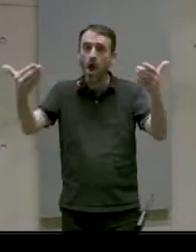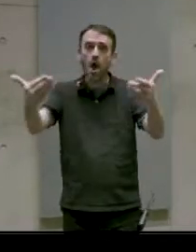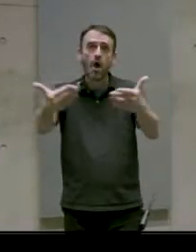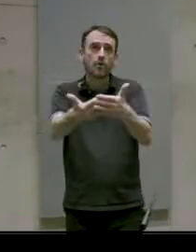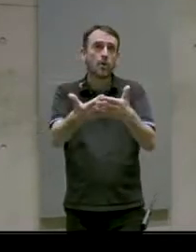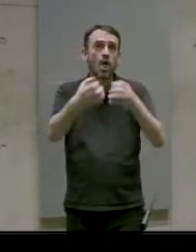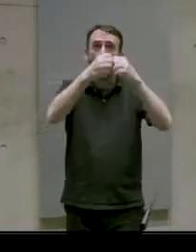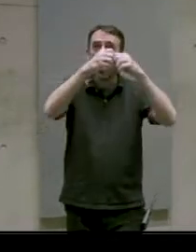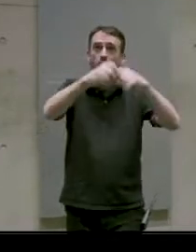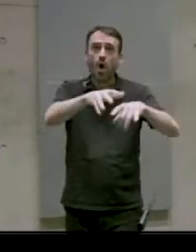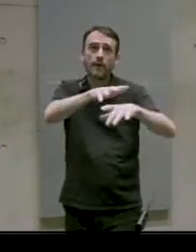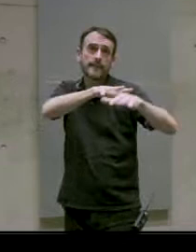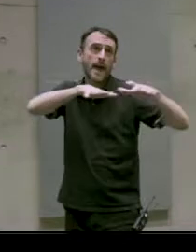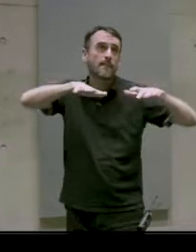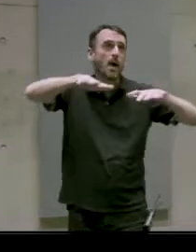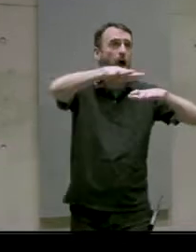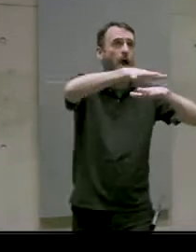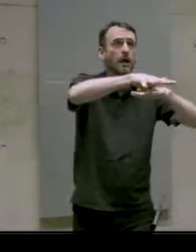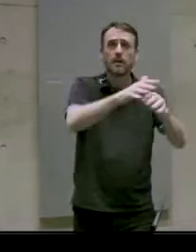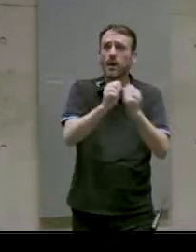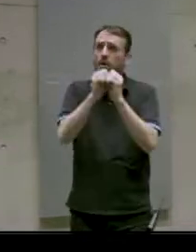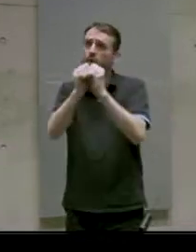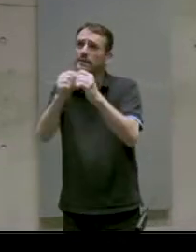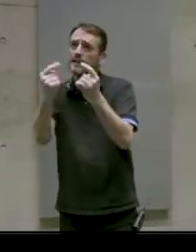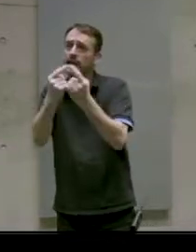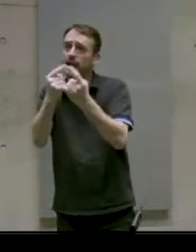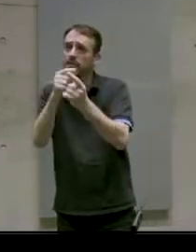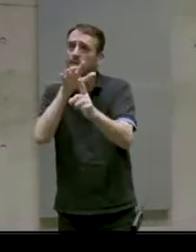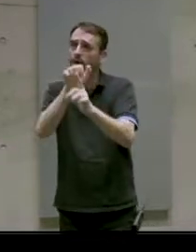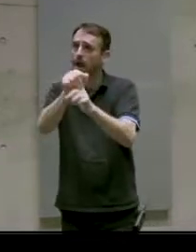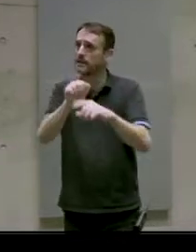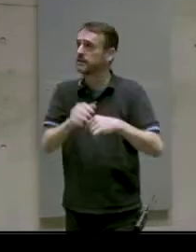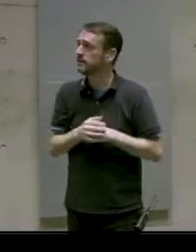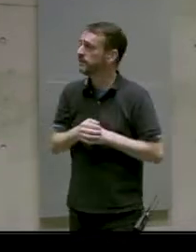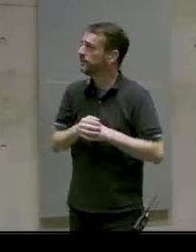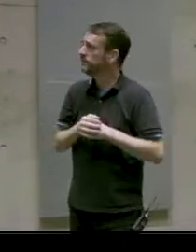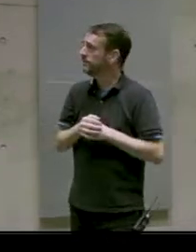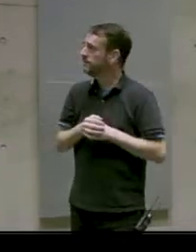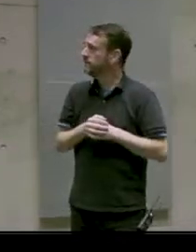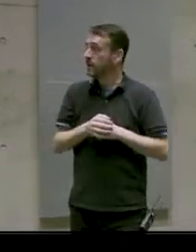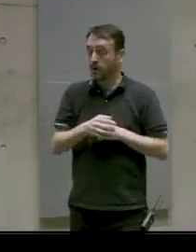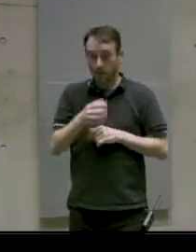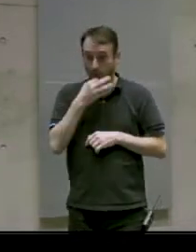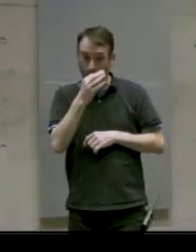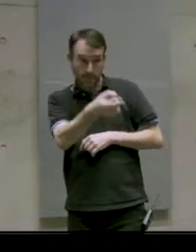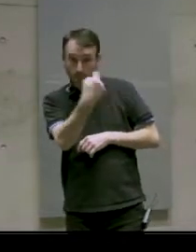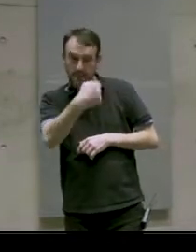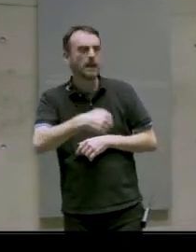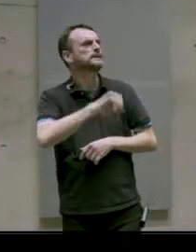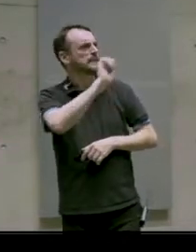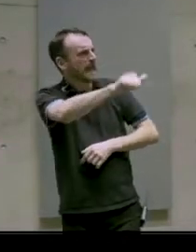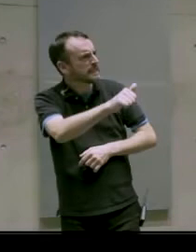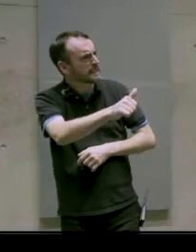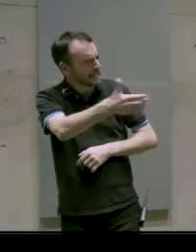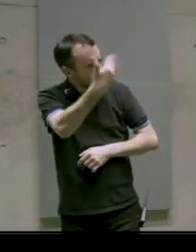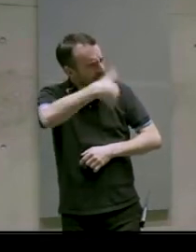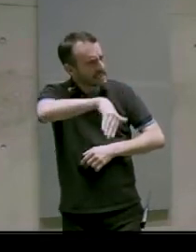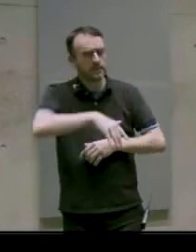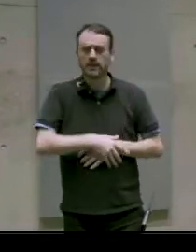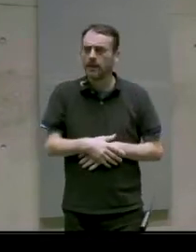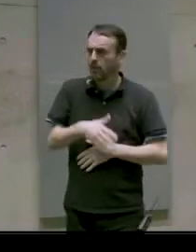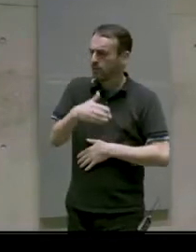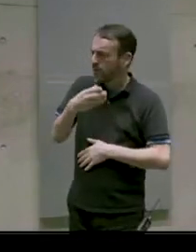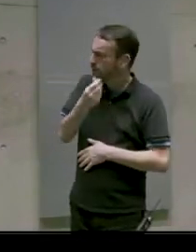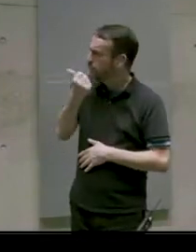and finding priceless artifacts. Shall we attend right away? Absolutely, yes, let's go. We were soon in a